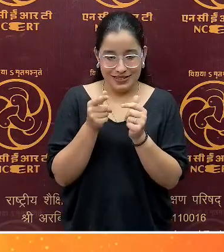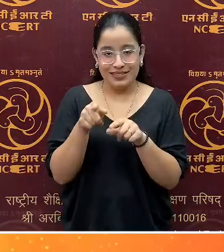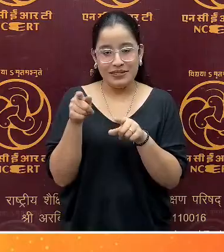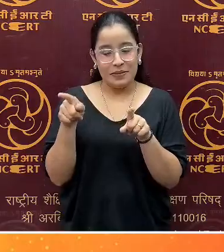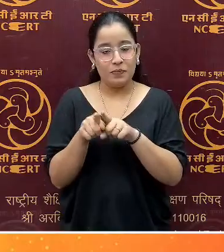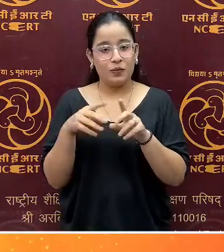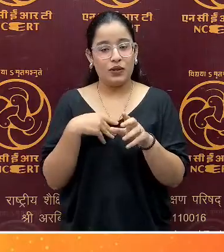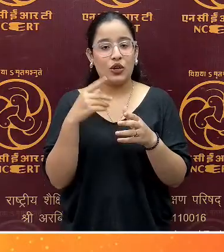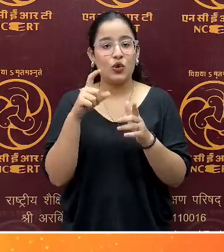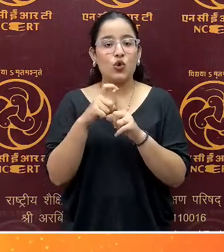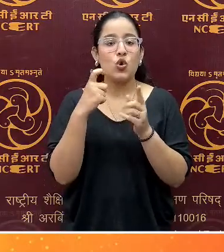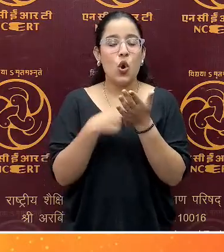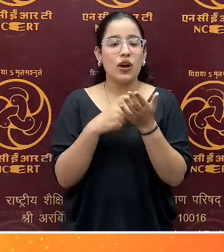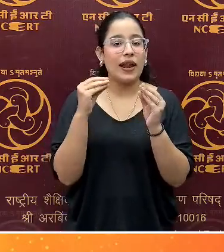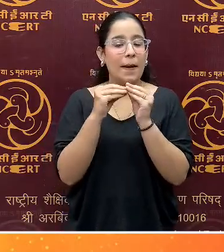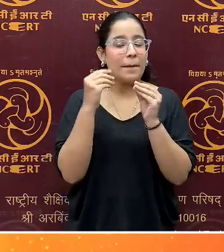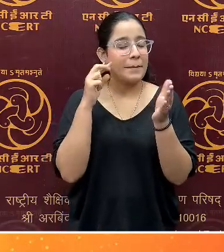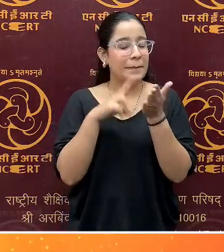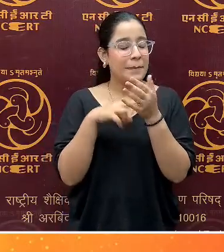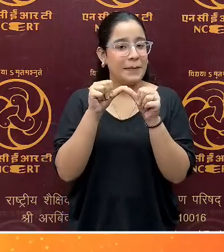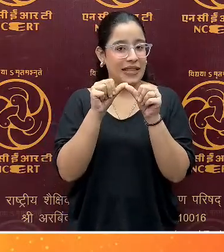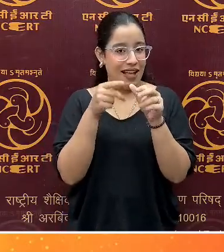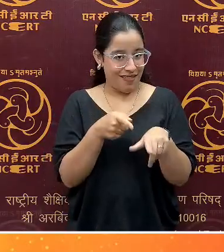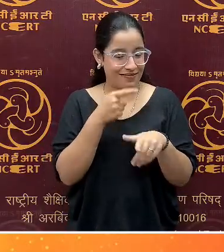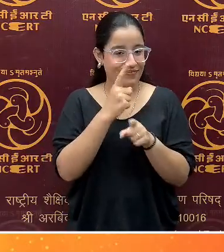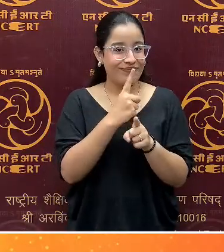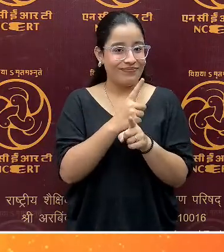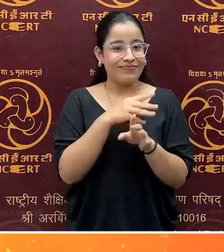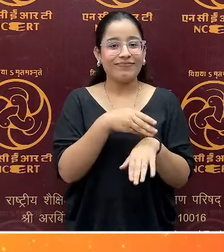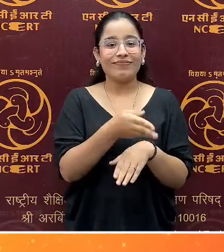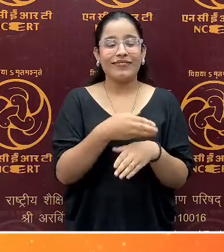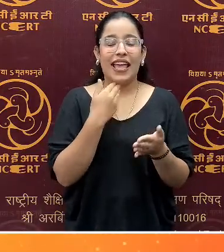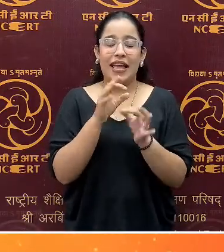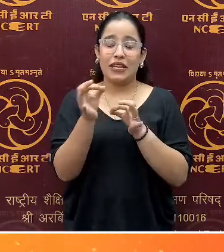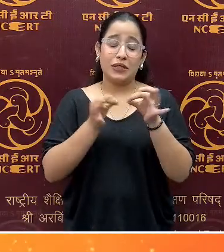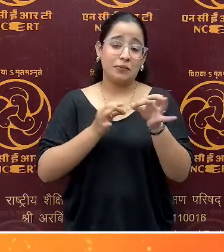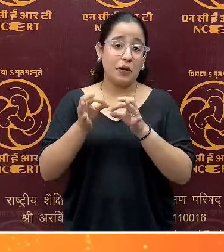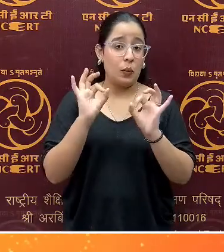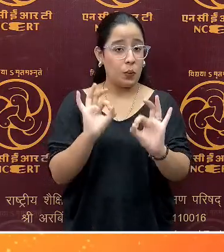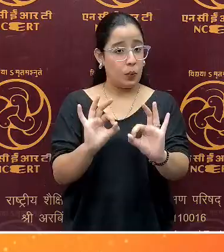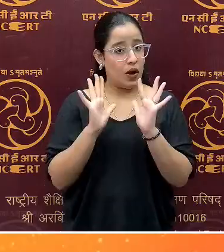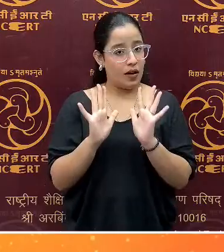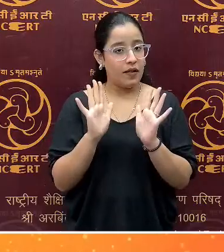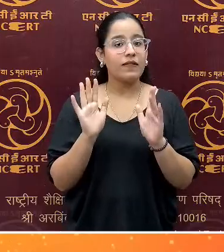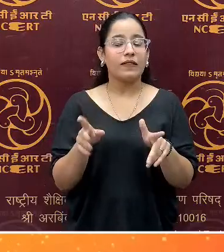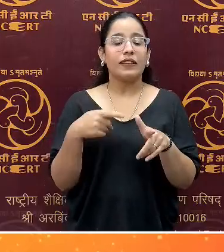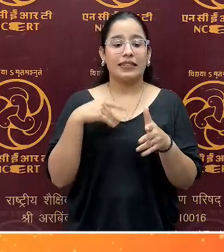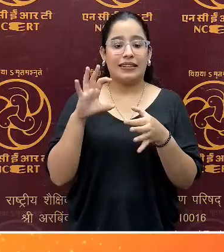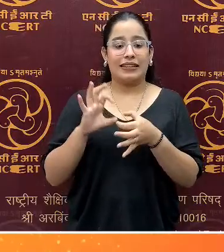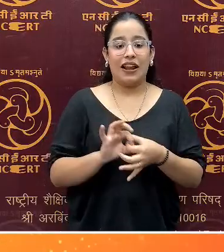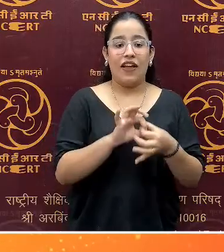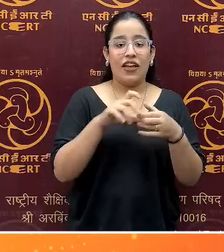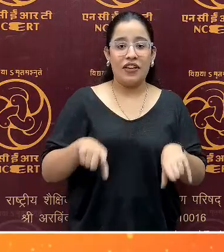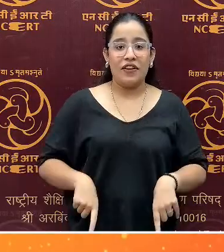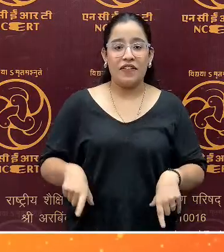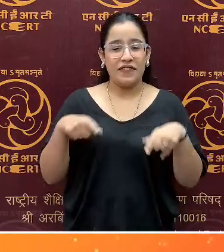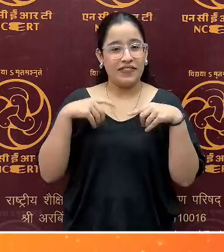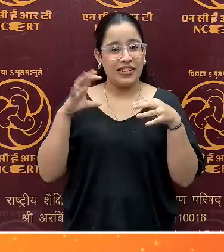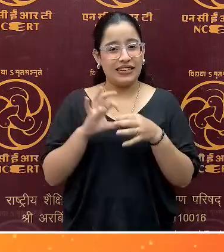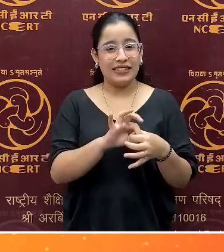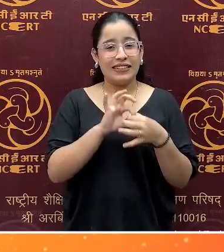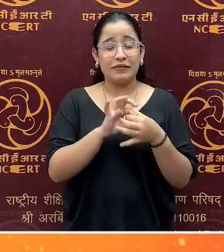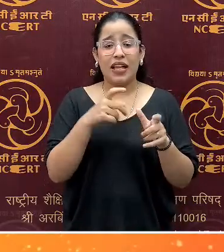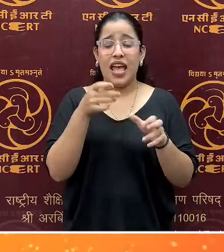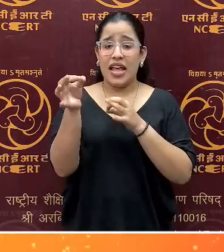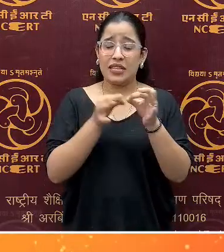and I would really wish to give my thanks to ma'am for explaining the topic so well, connecting it to real life and explaining each and